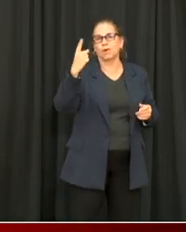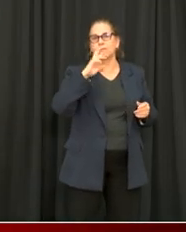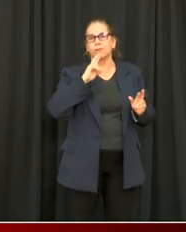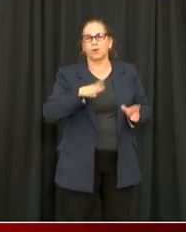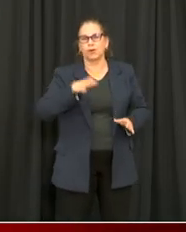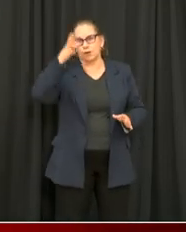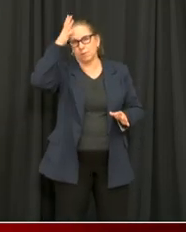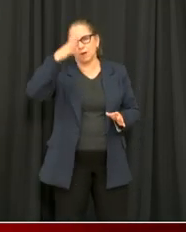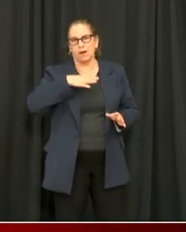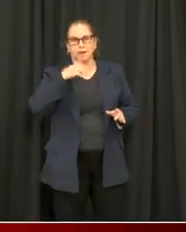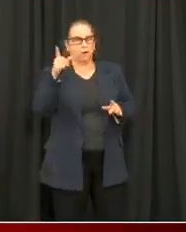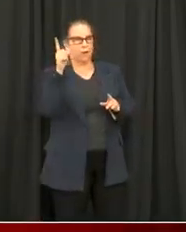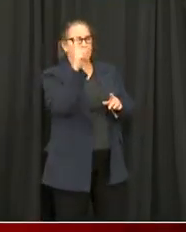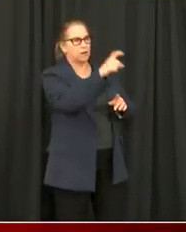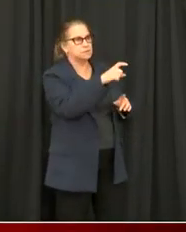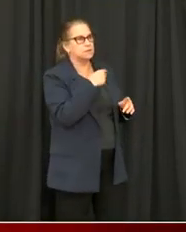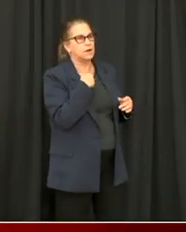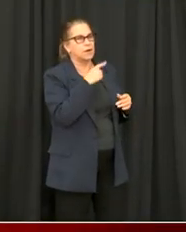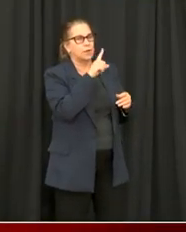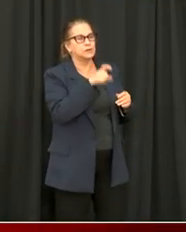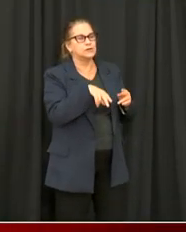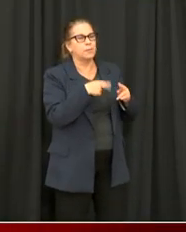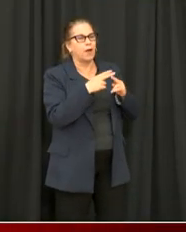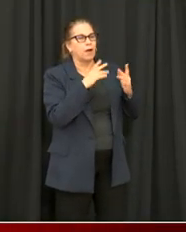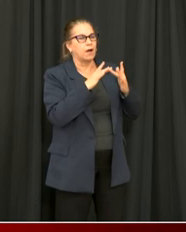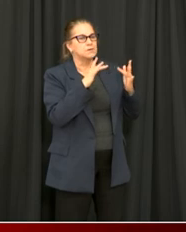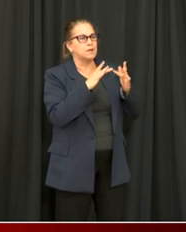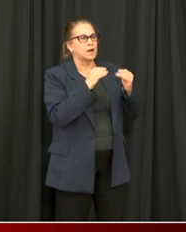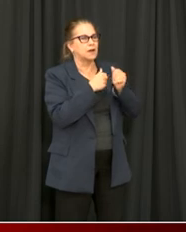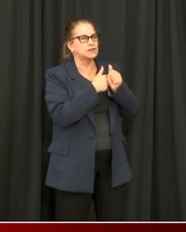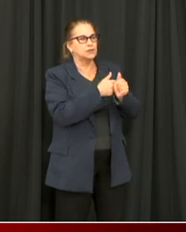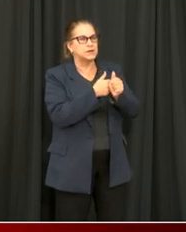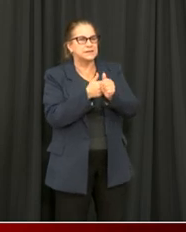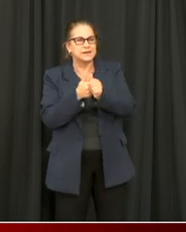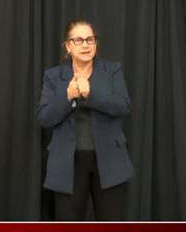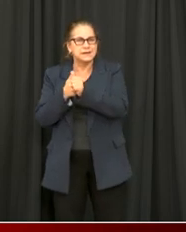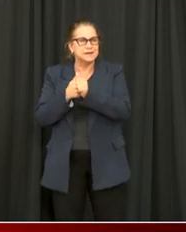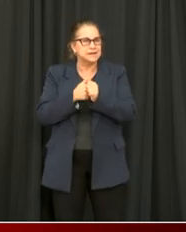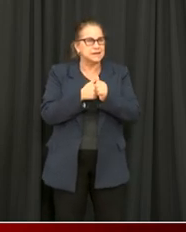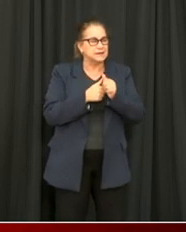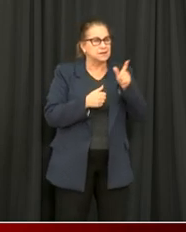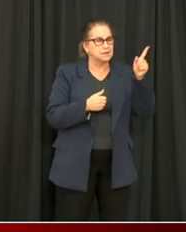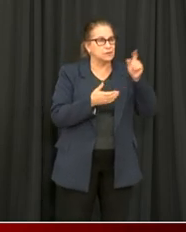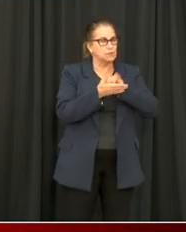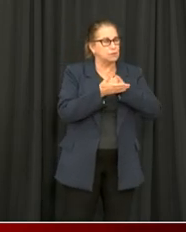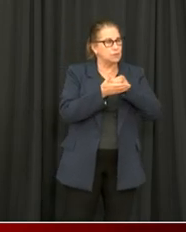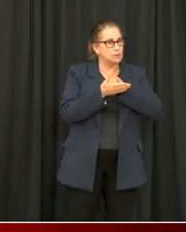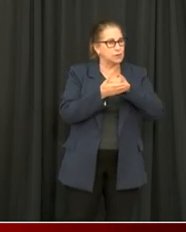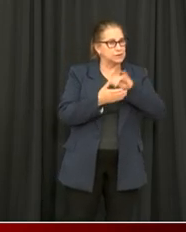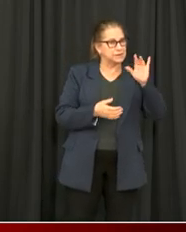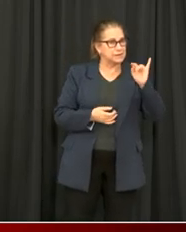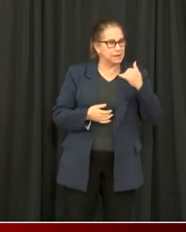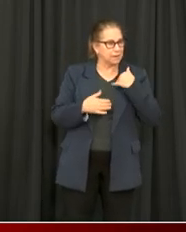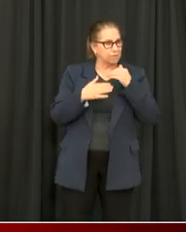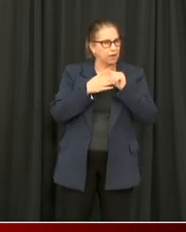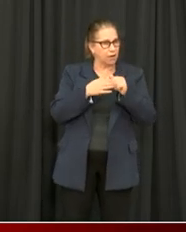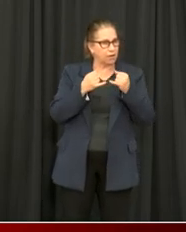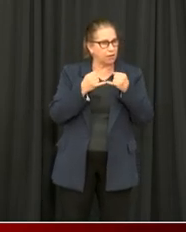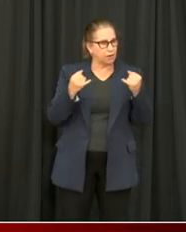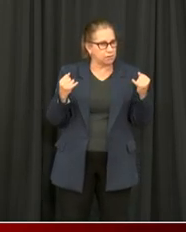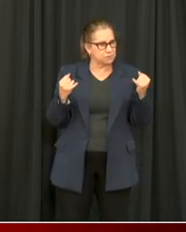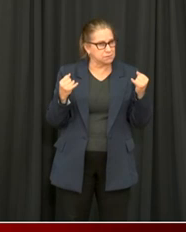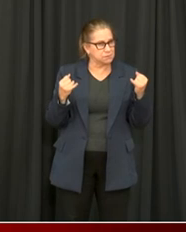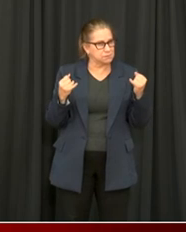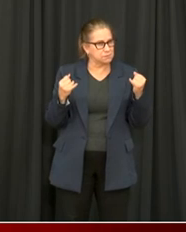instructed contact tracers to not ask individuals if they had attended any of the social justice demonstrations over the past